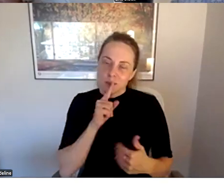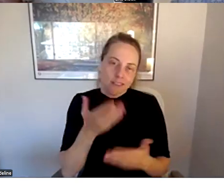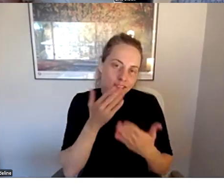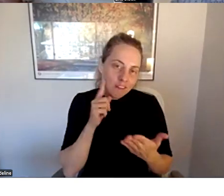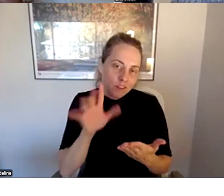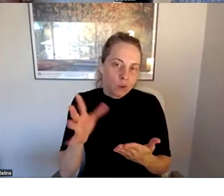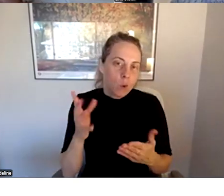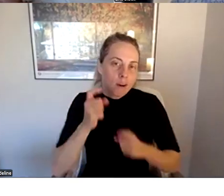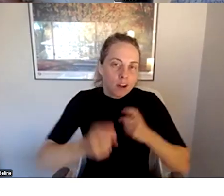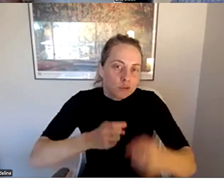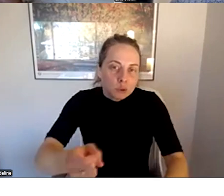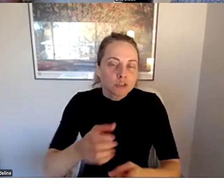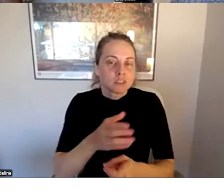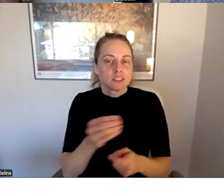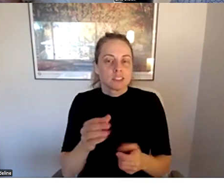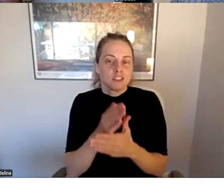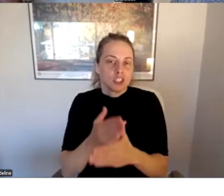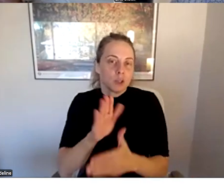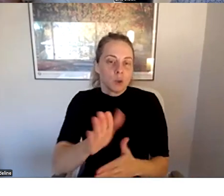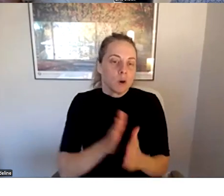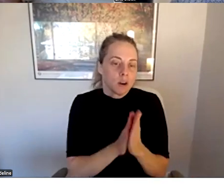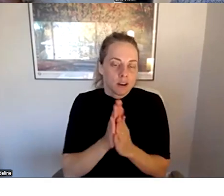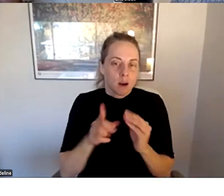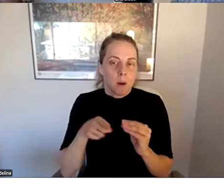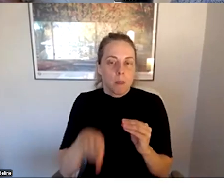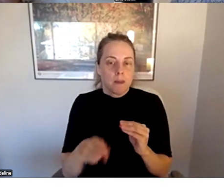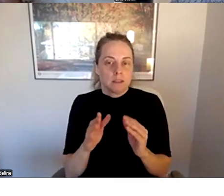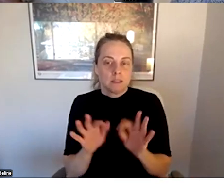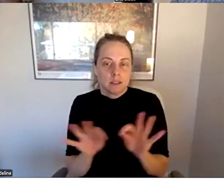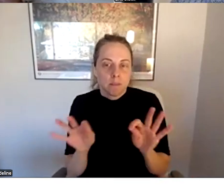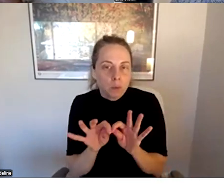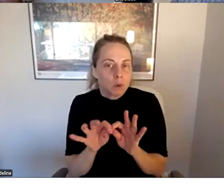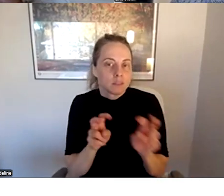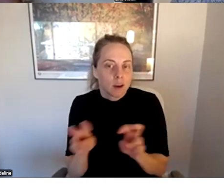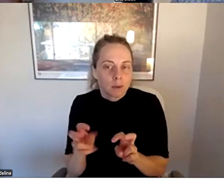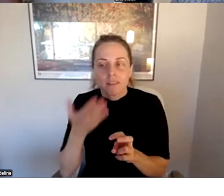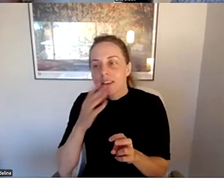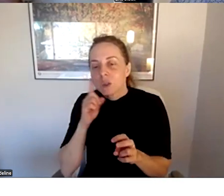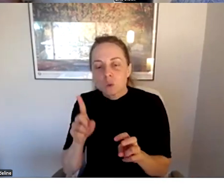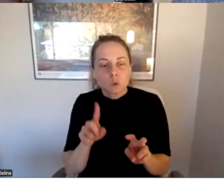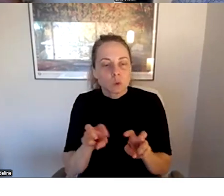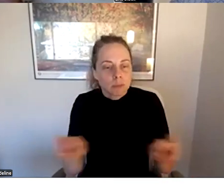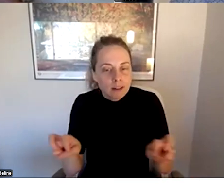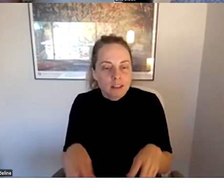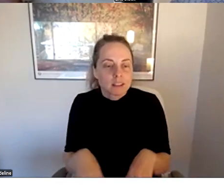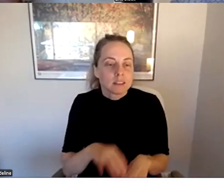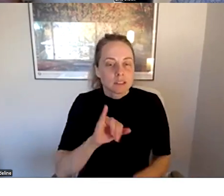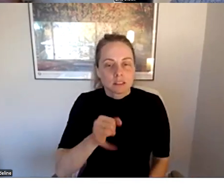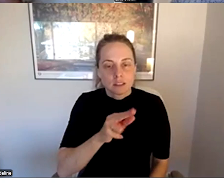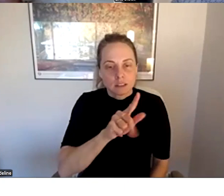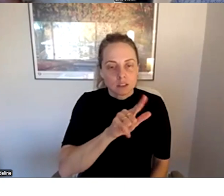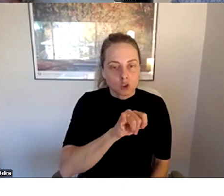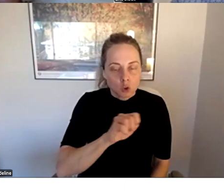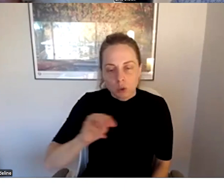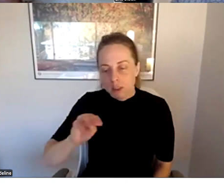for sharing your passion about this really important topic. Thank you to our panelists, Julie, Meredith, Eric, you are just